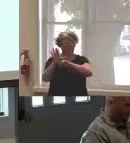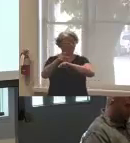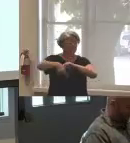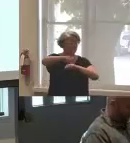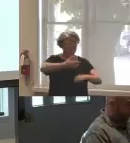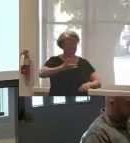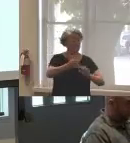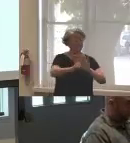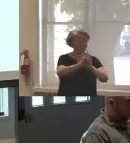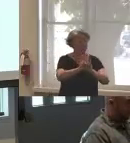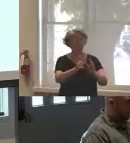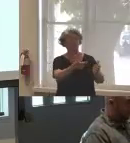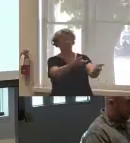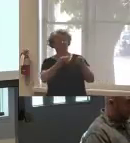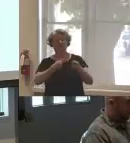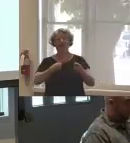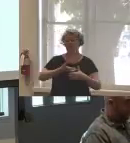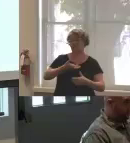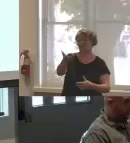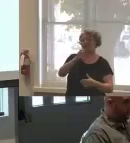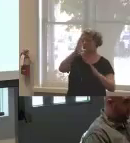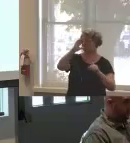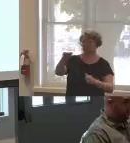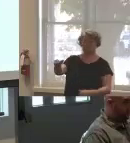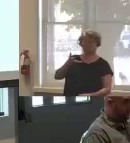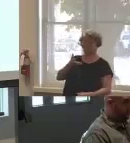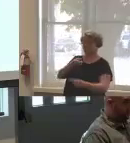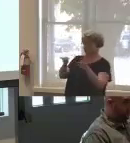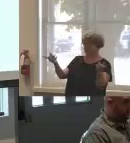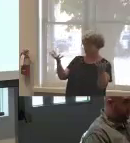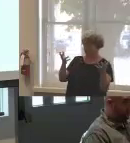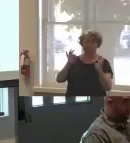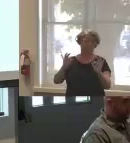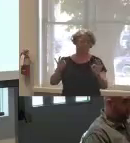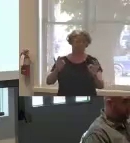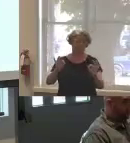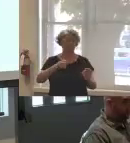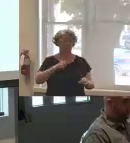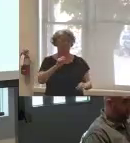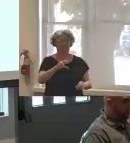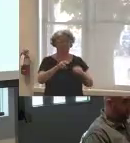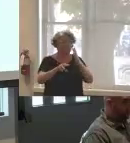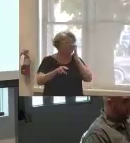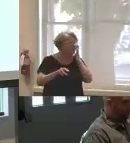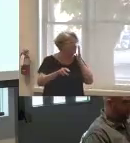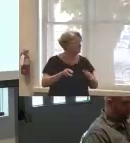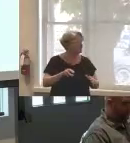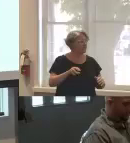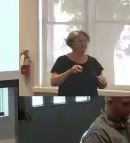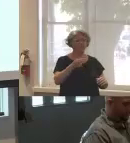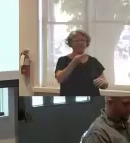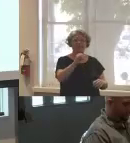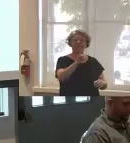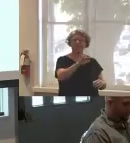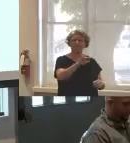their pronouns with you. I always share my pronouns. I don't expect people to share their pronouns with me. But every time when I say my name is Victor, my pronouns are he and him, I'm sending